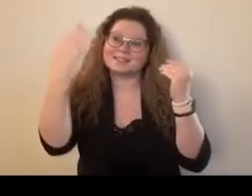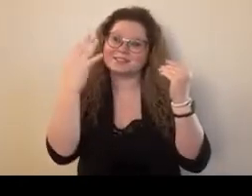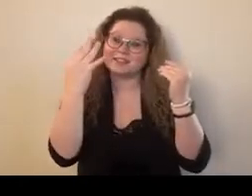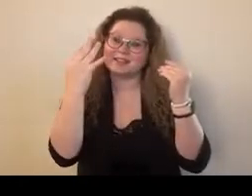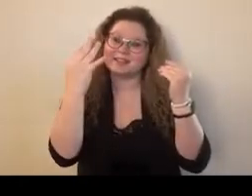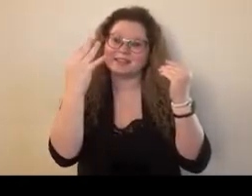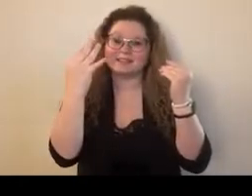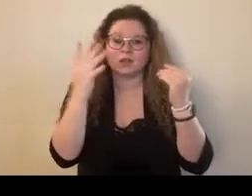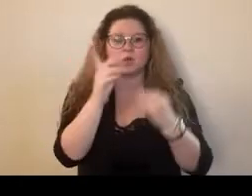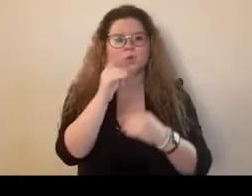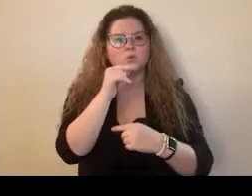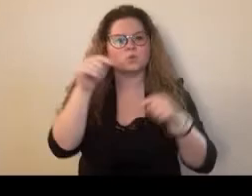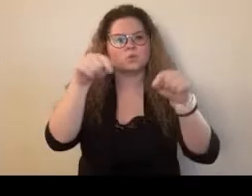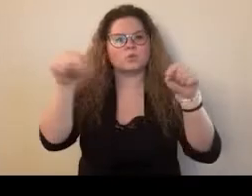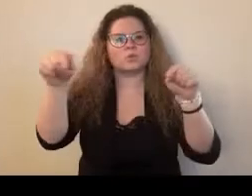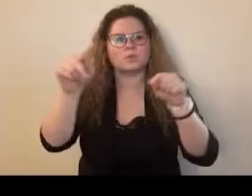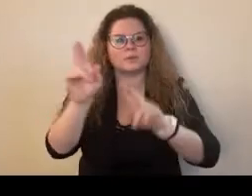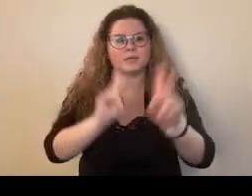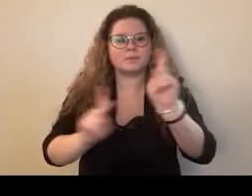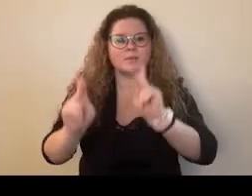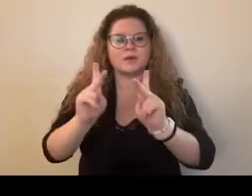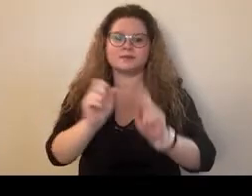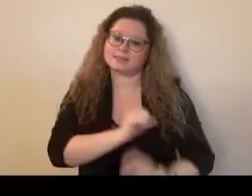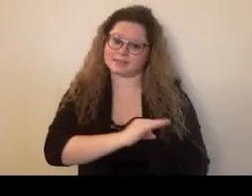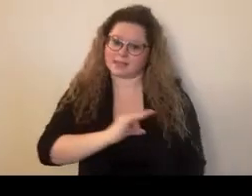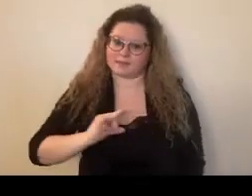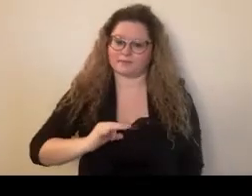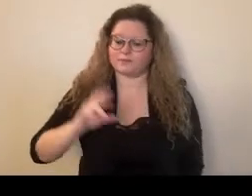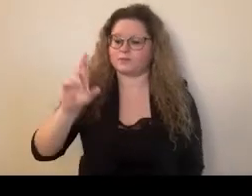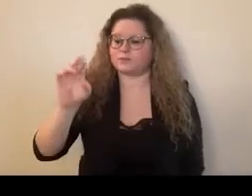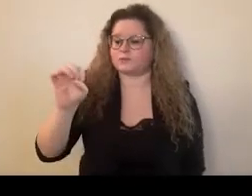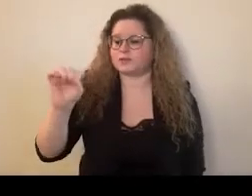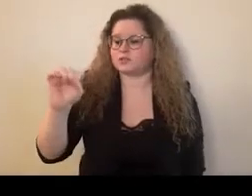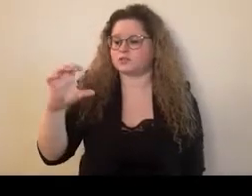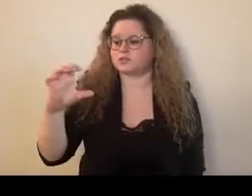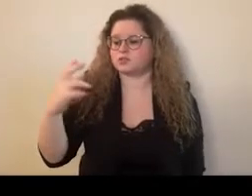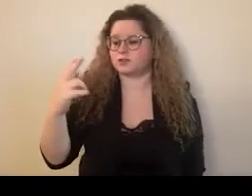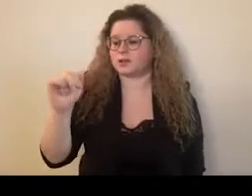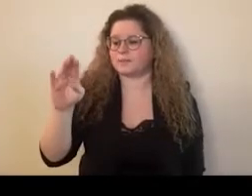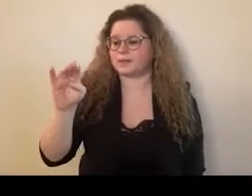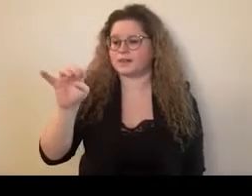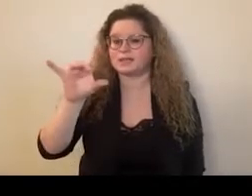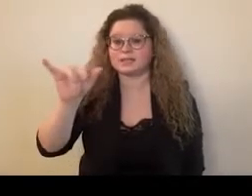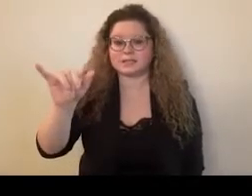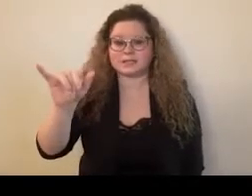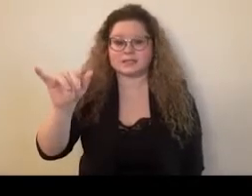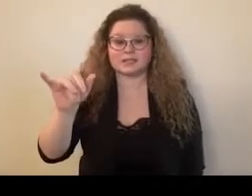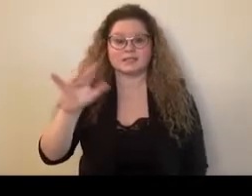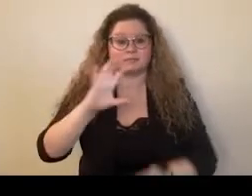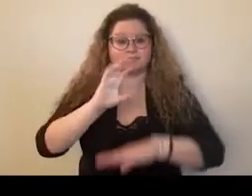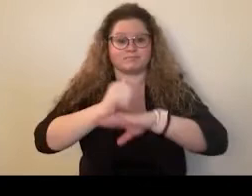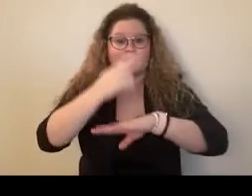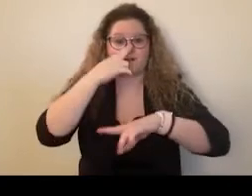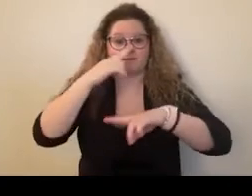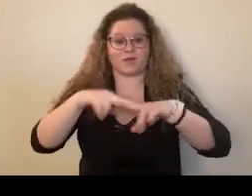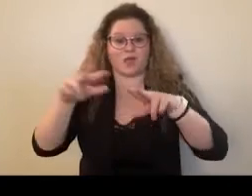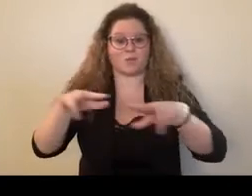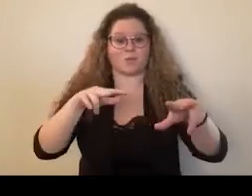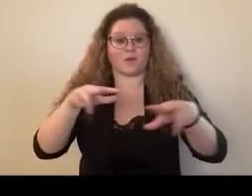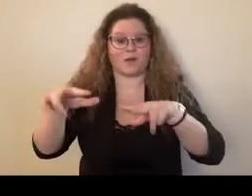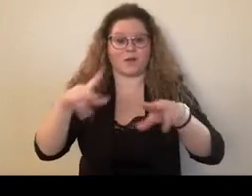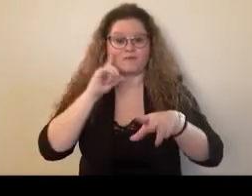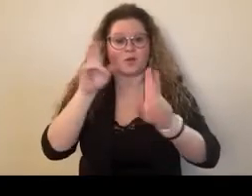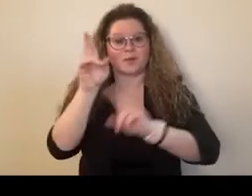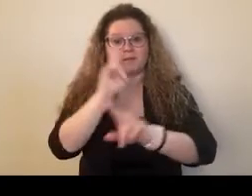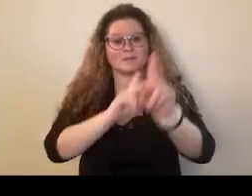are members of Reachability staff who have helped to coordinate a fun walk for the people in attendance.